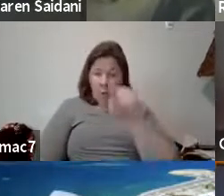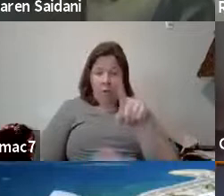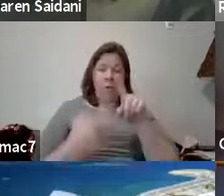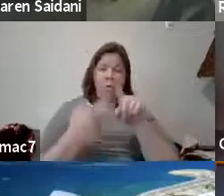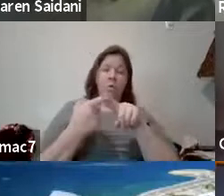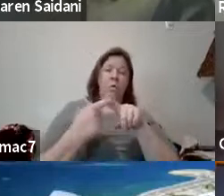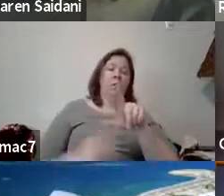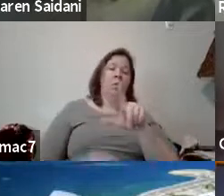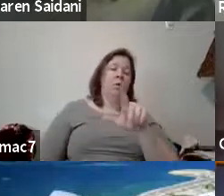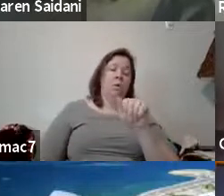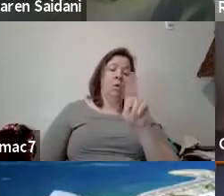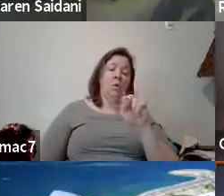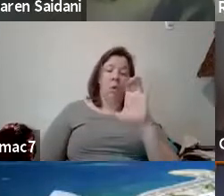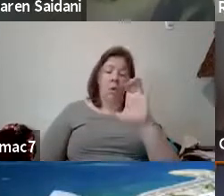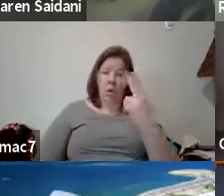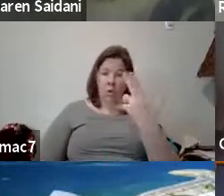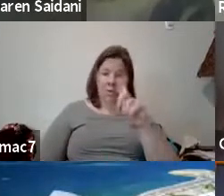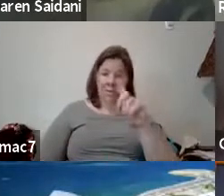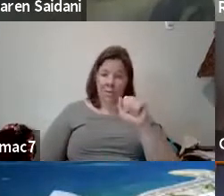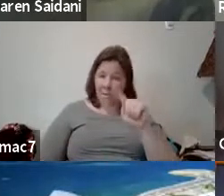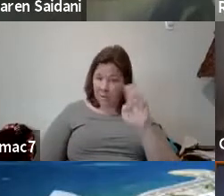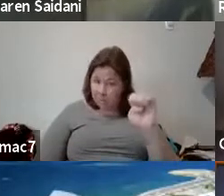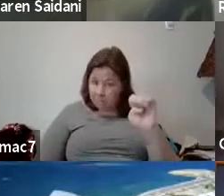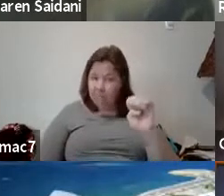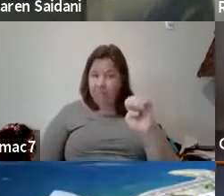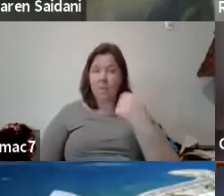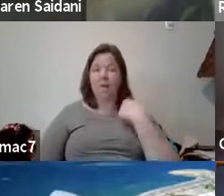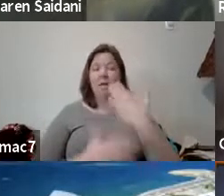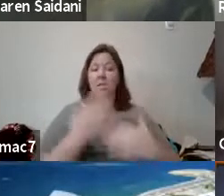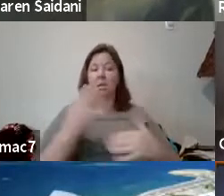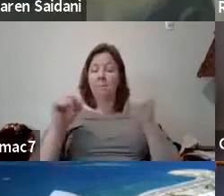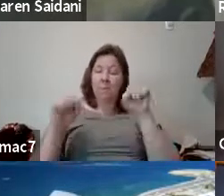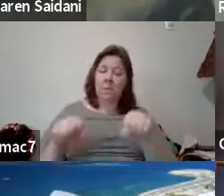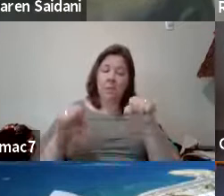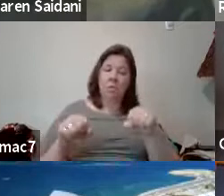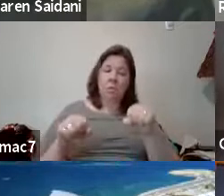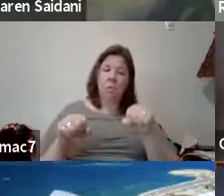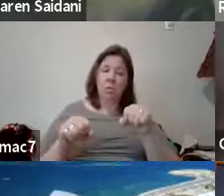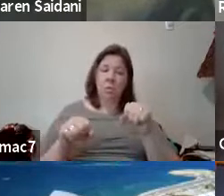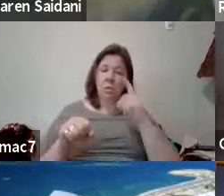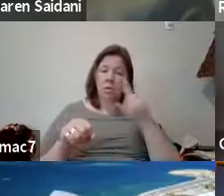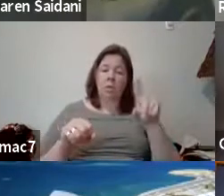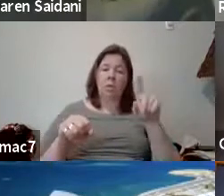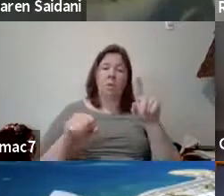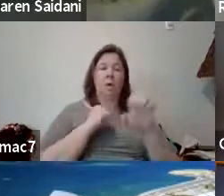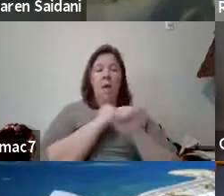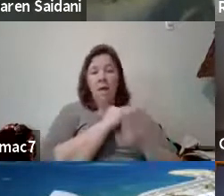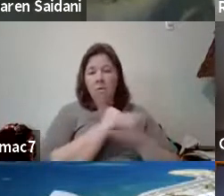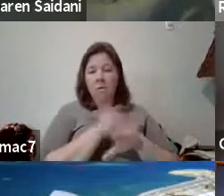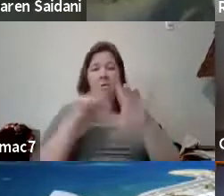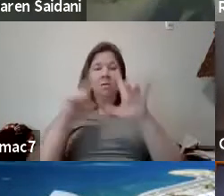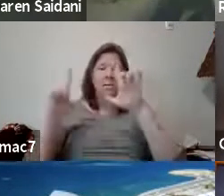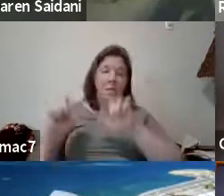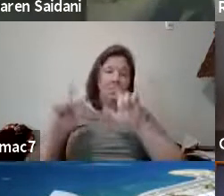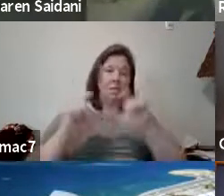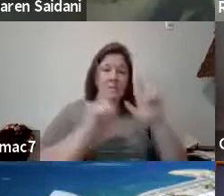until launch date. Now, there will be some AI potentially during the marketing campaigns. They'll be testing them. They're